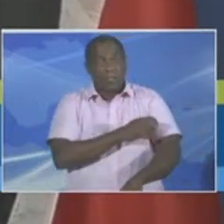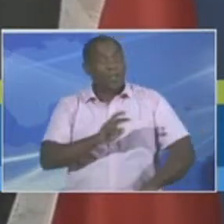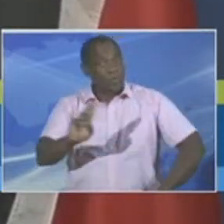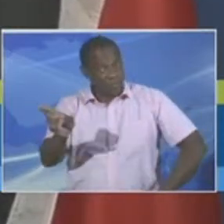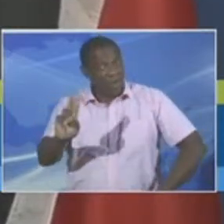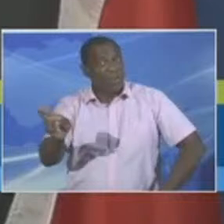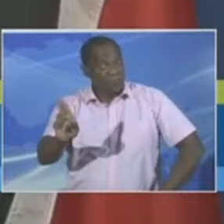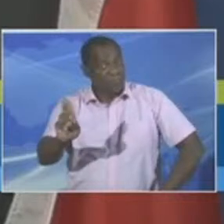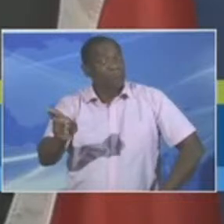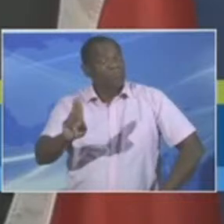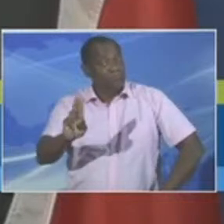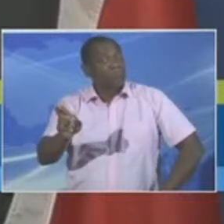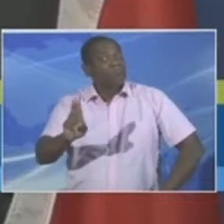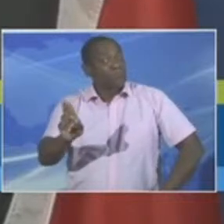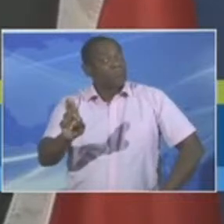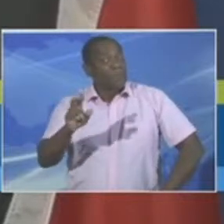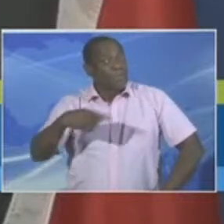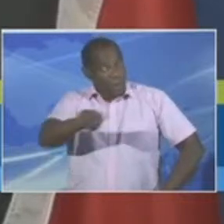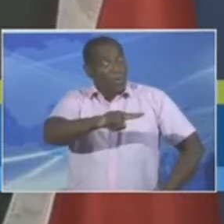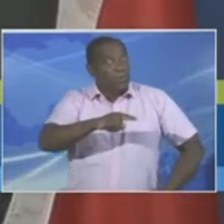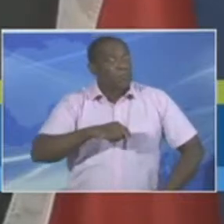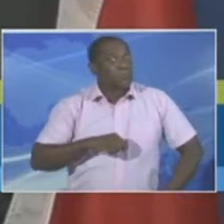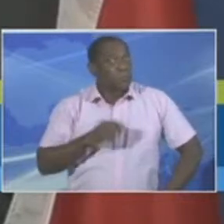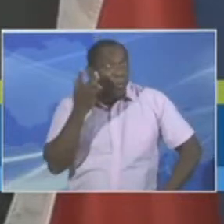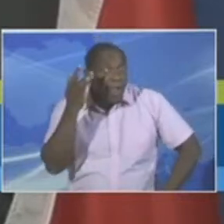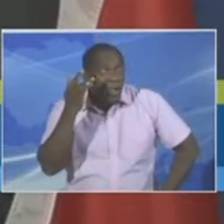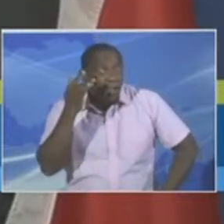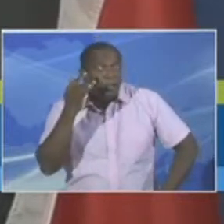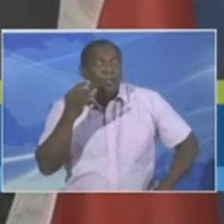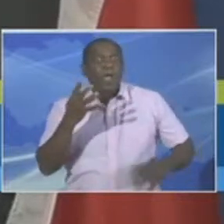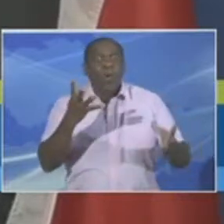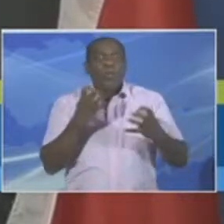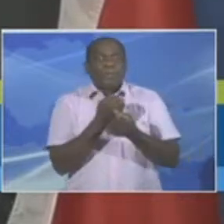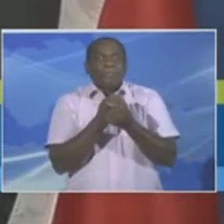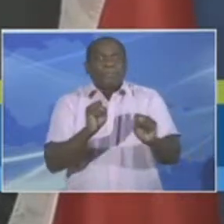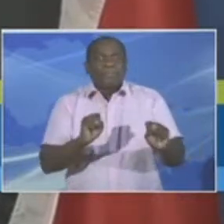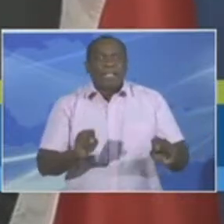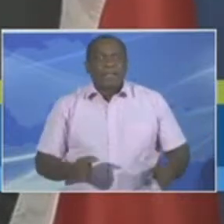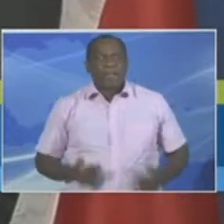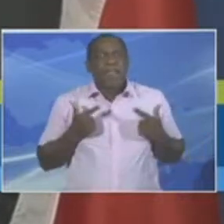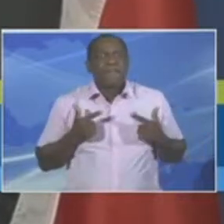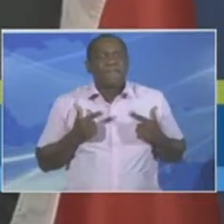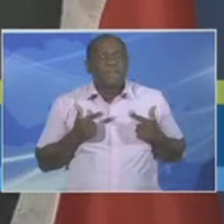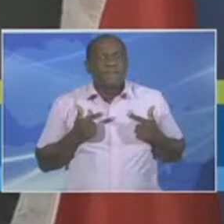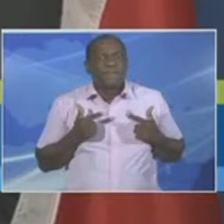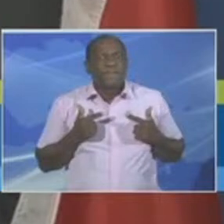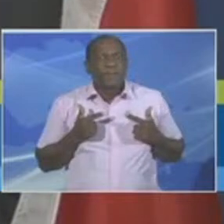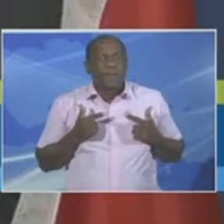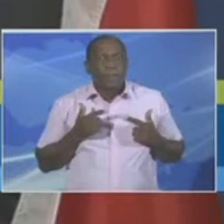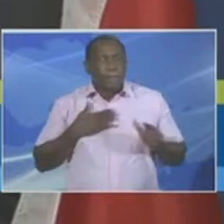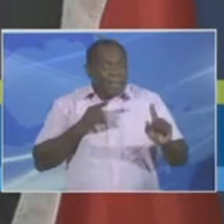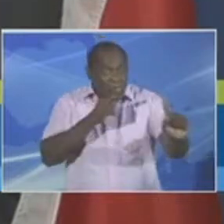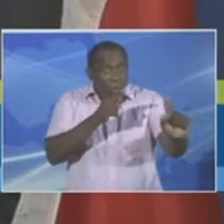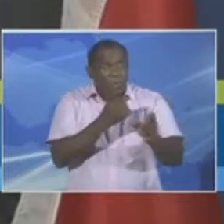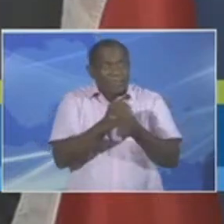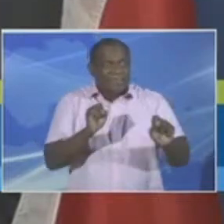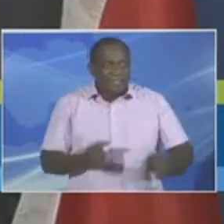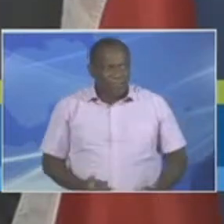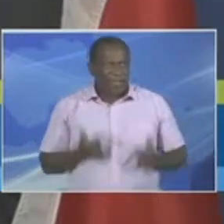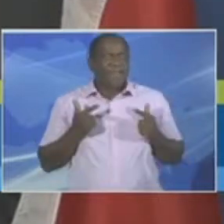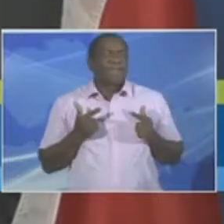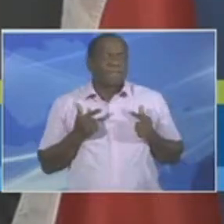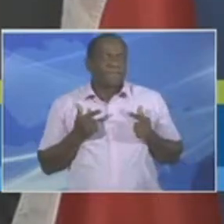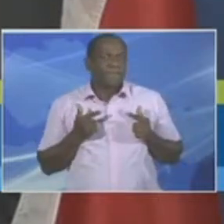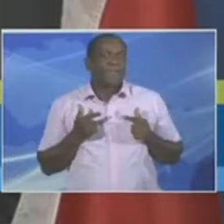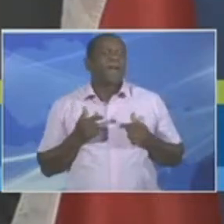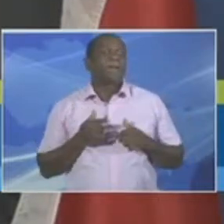vaccination upon this population in an attempt to preserve lives. We were there. The legislation was being